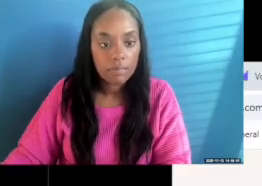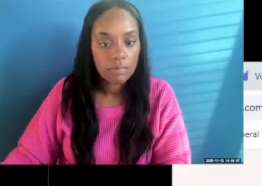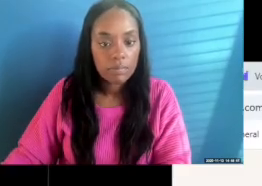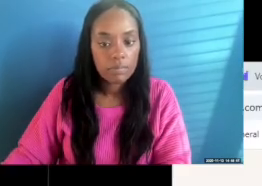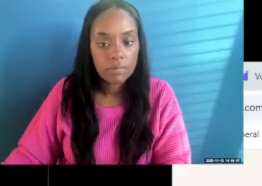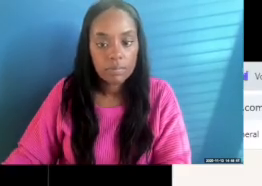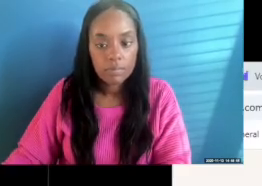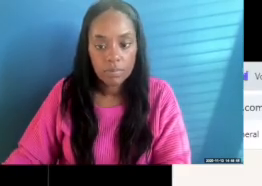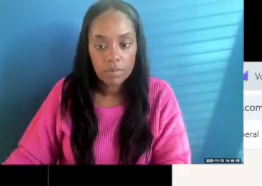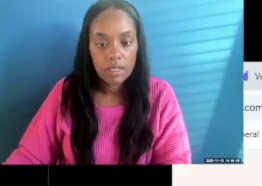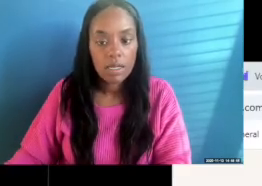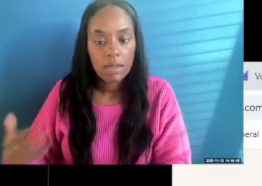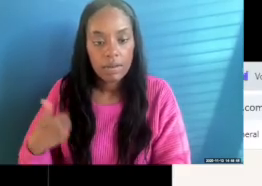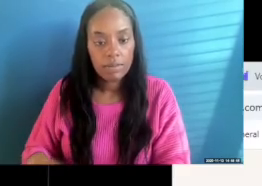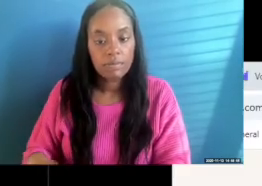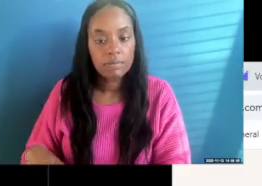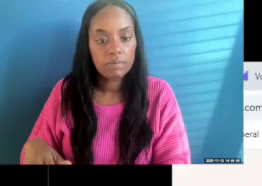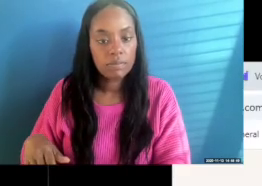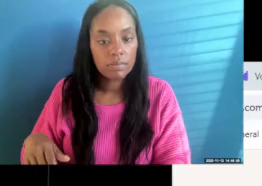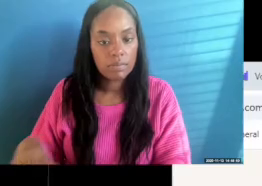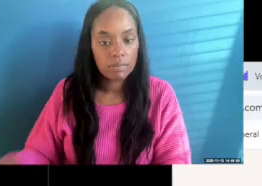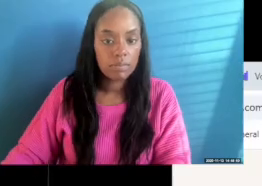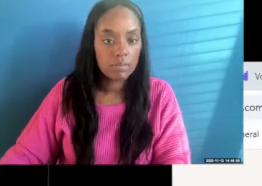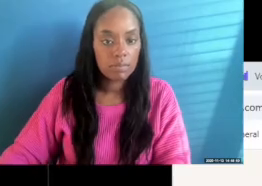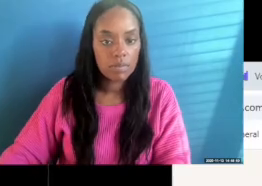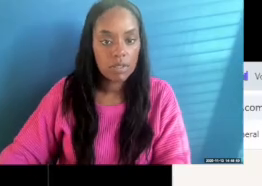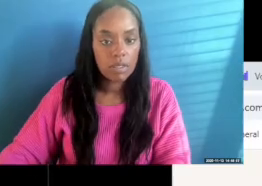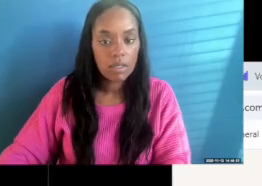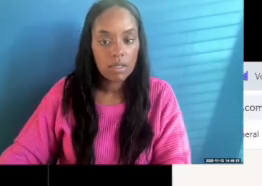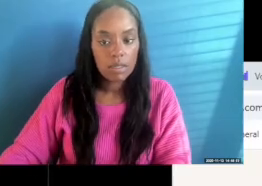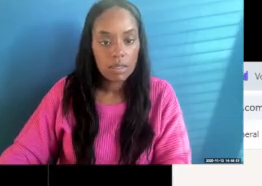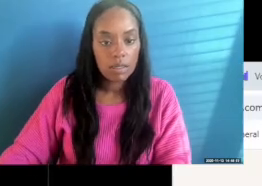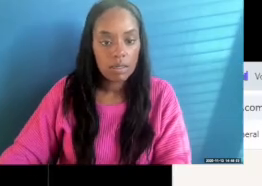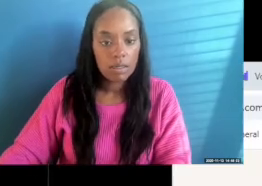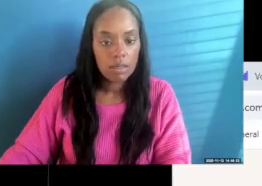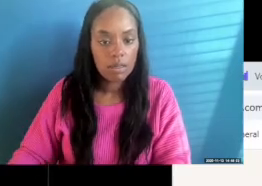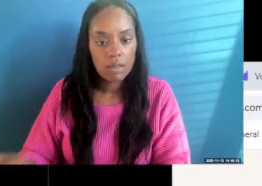Sir, I can't see your name. Go ahead, please.